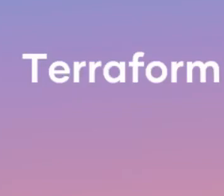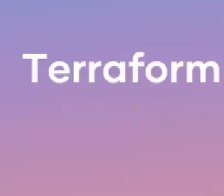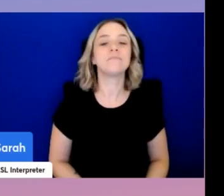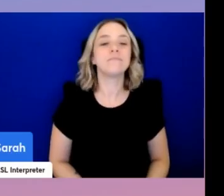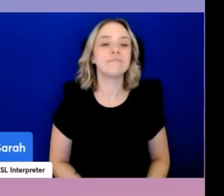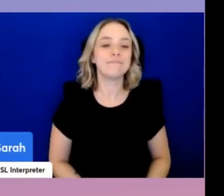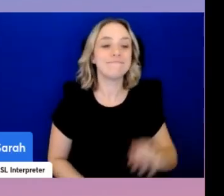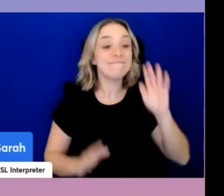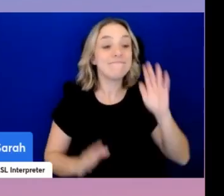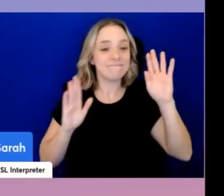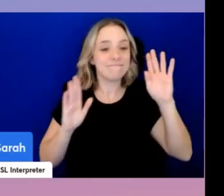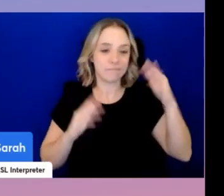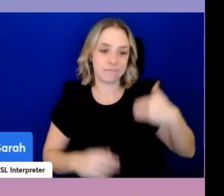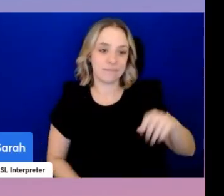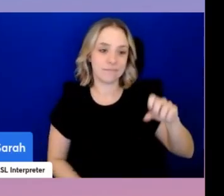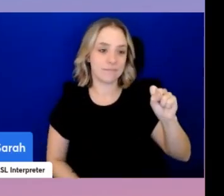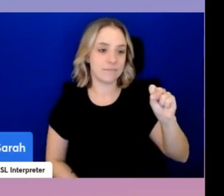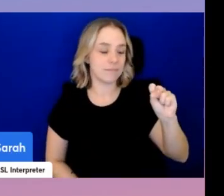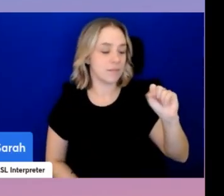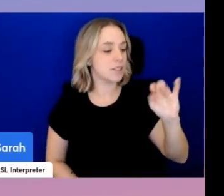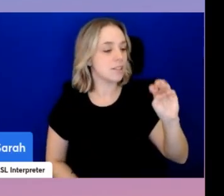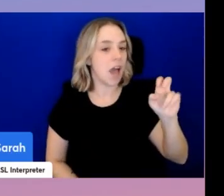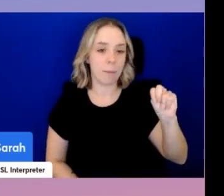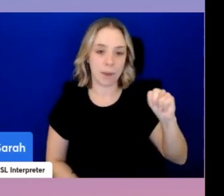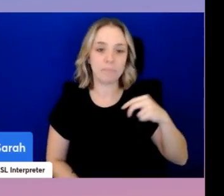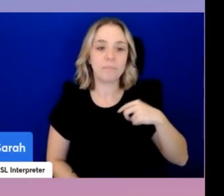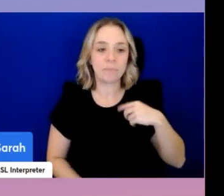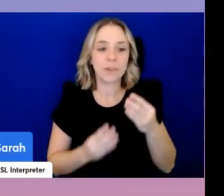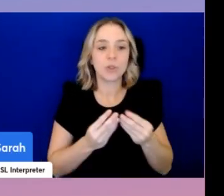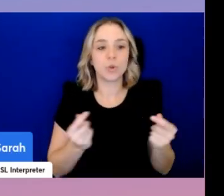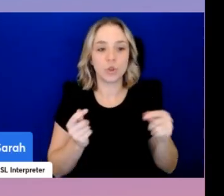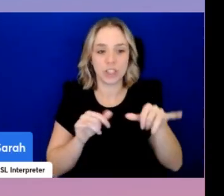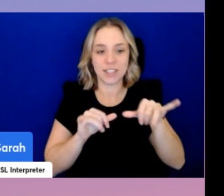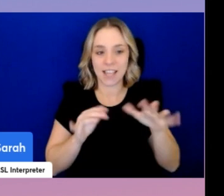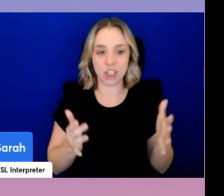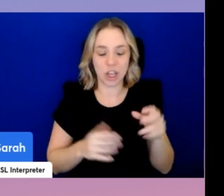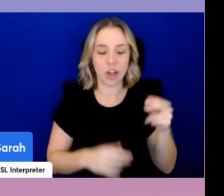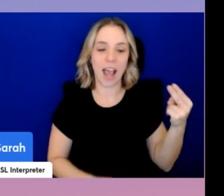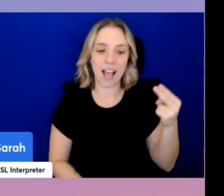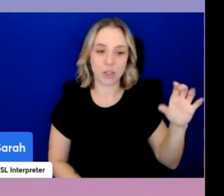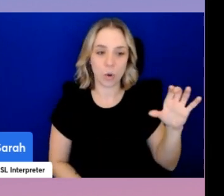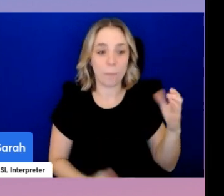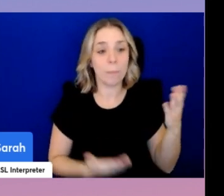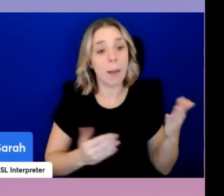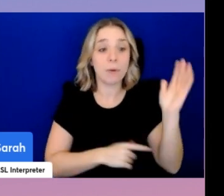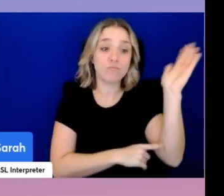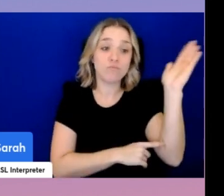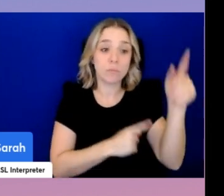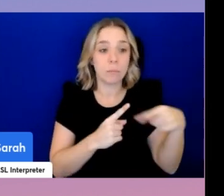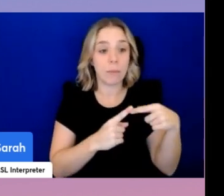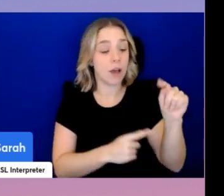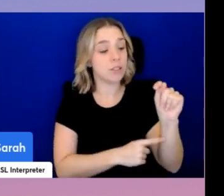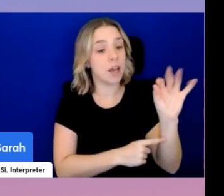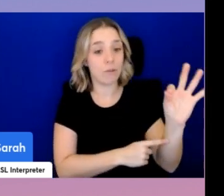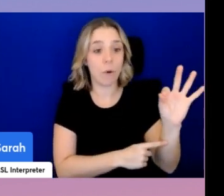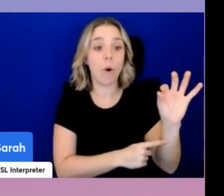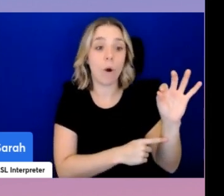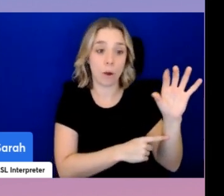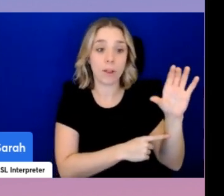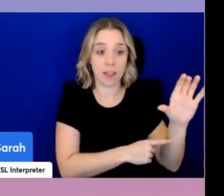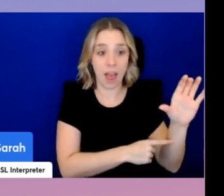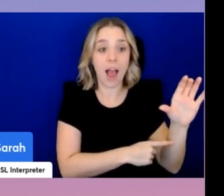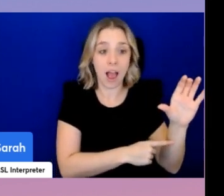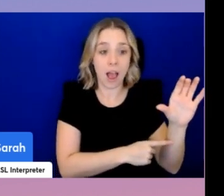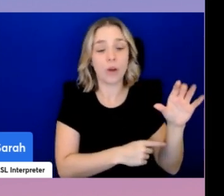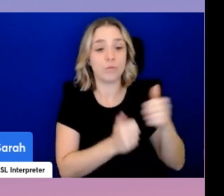My name is Simon. I am one of the solutions engineers here at HashiCorp. I'm here today to talk to you about Terraform Cloud remote operations and how they can help